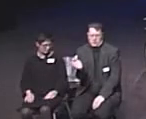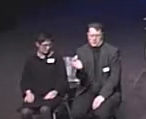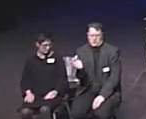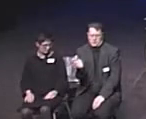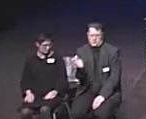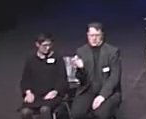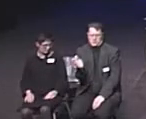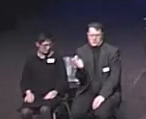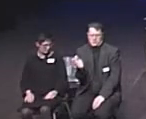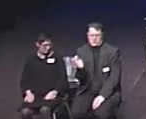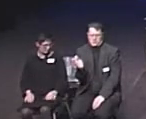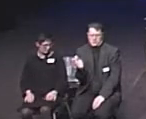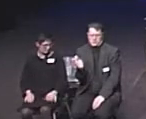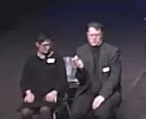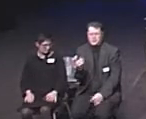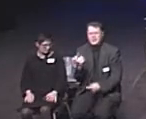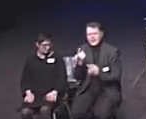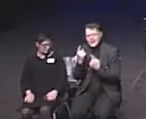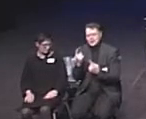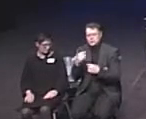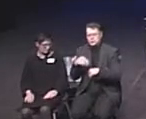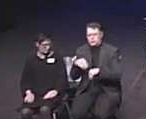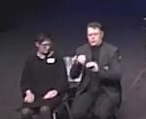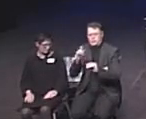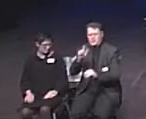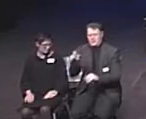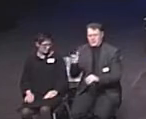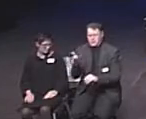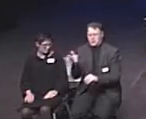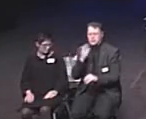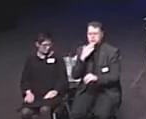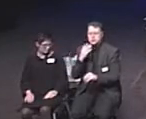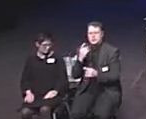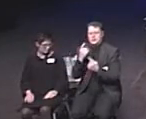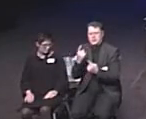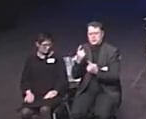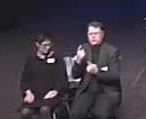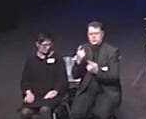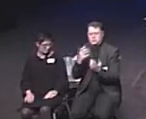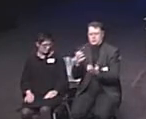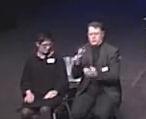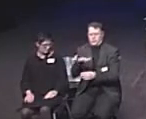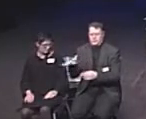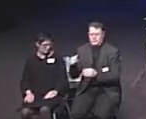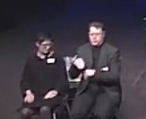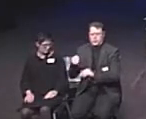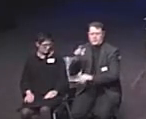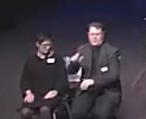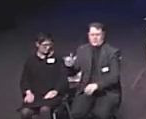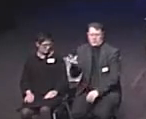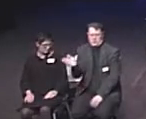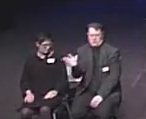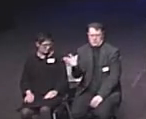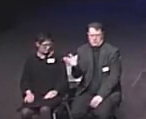are not special. Special teachers, that is teachers for children with special needs. And